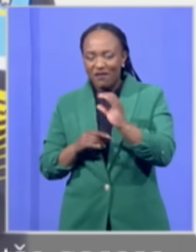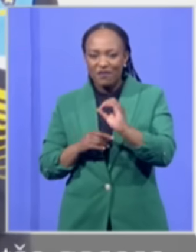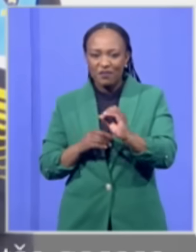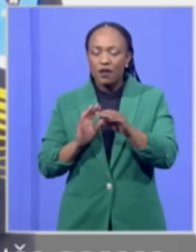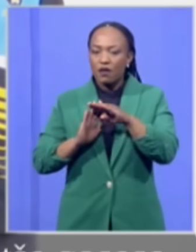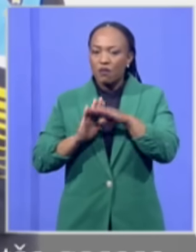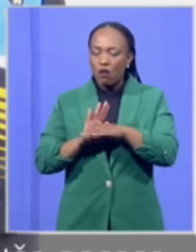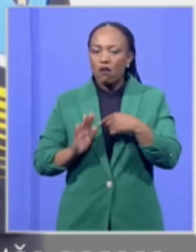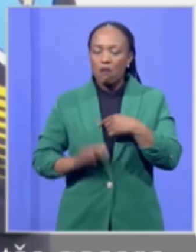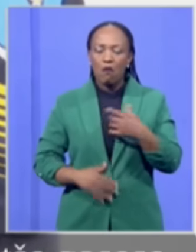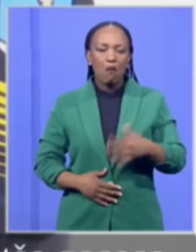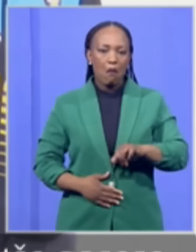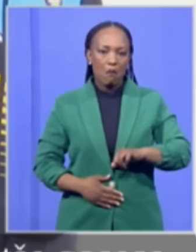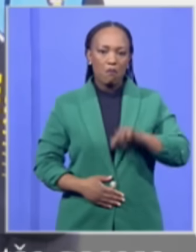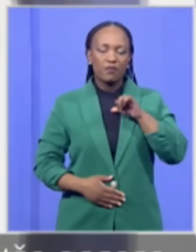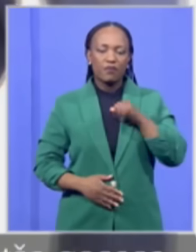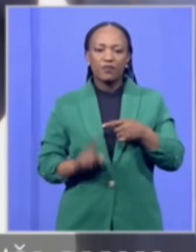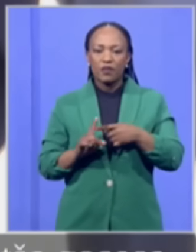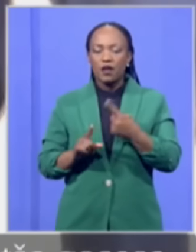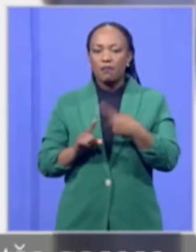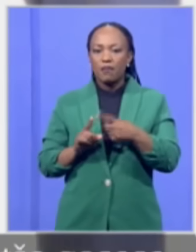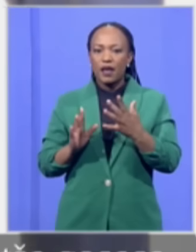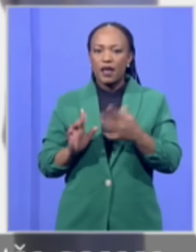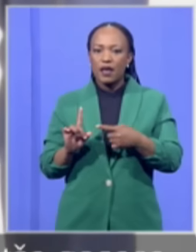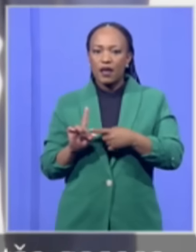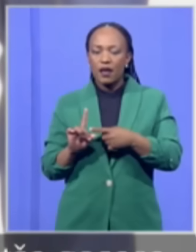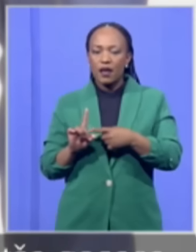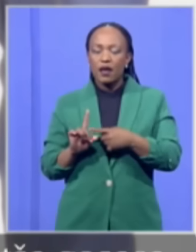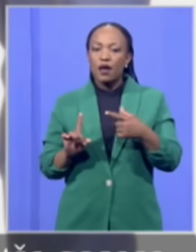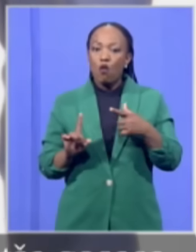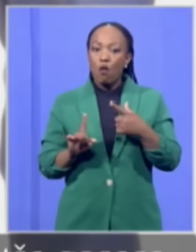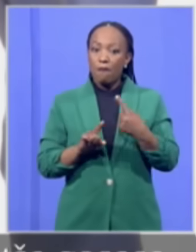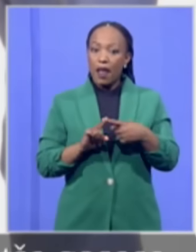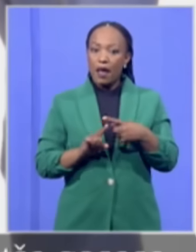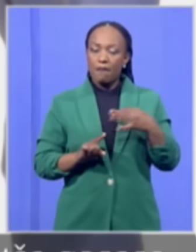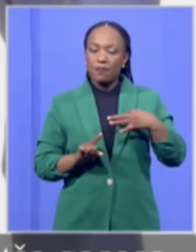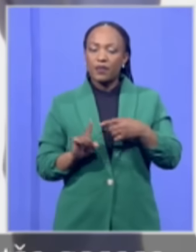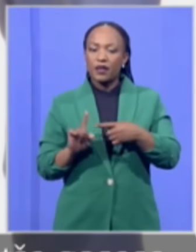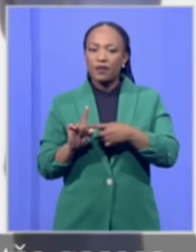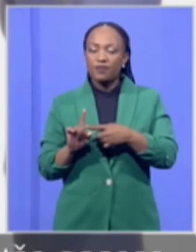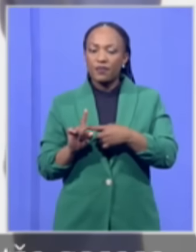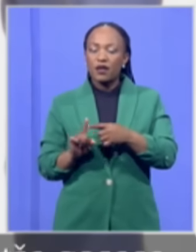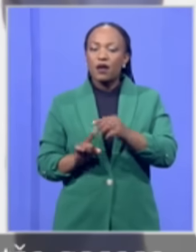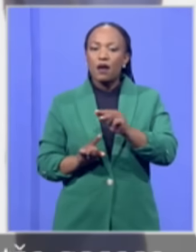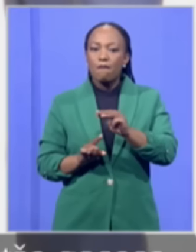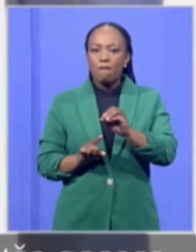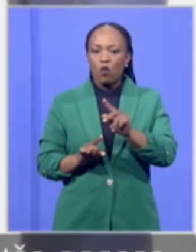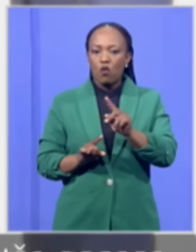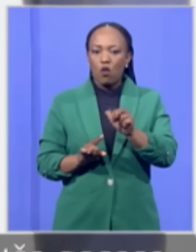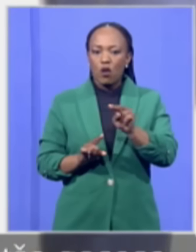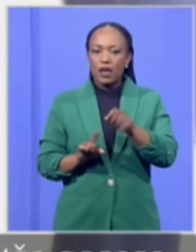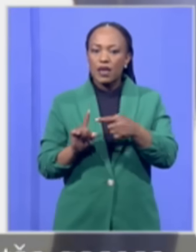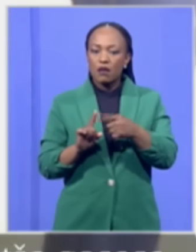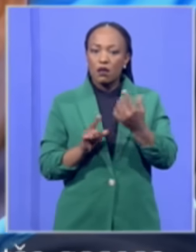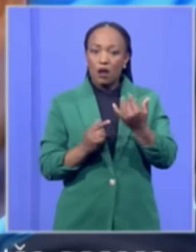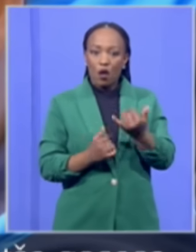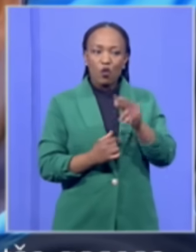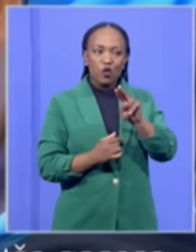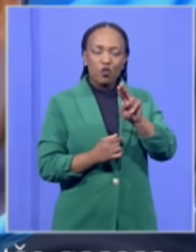sefuba ka e mong wa dipapadi tsa bolo ya maoto ya banana e leng Bontle Lekone. Lekone o file monyetla wa ithuta University ya